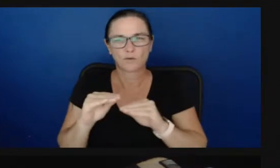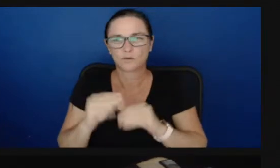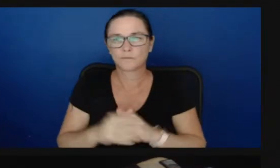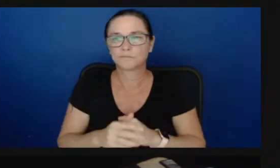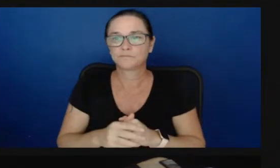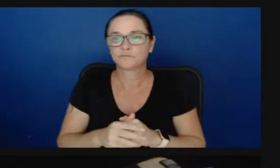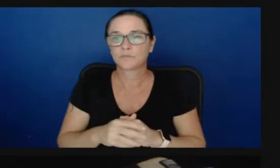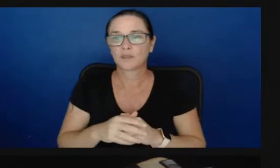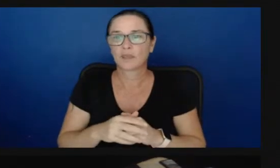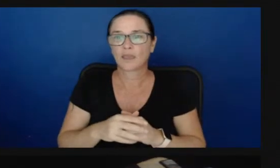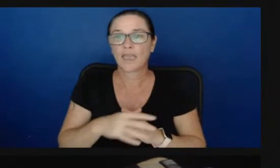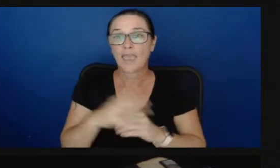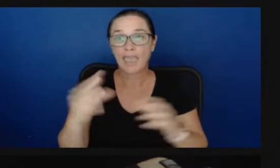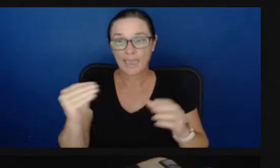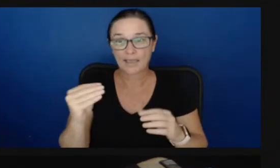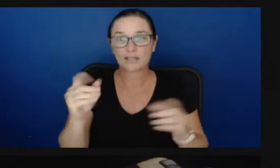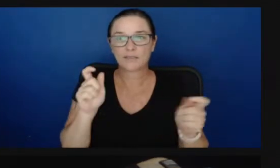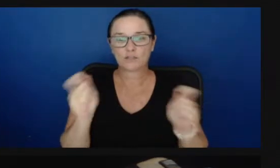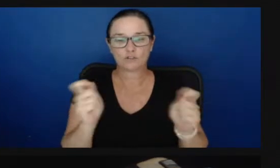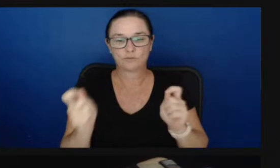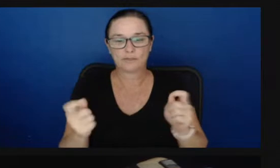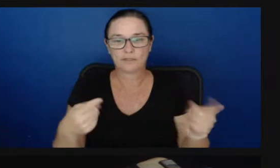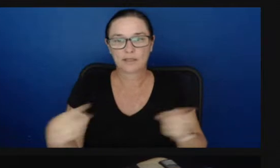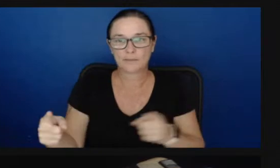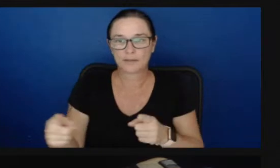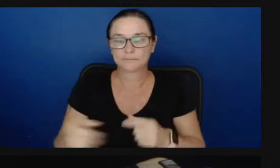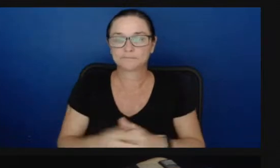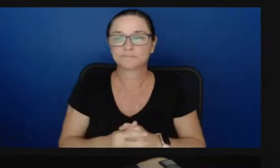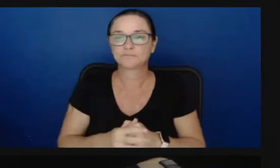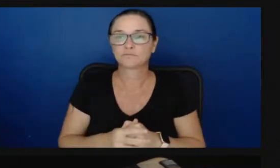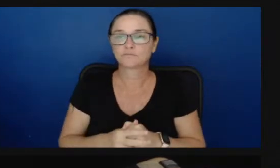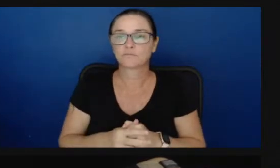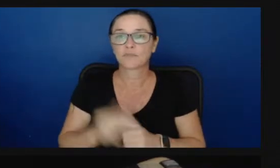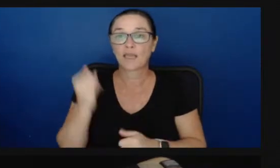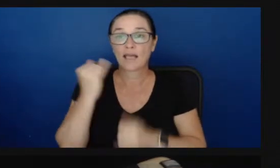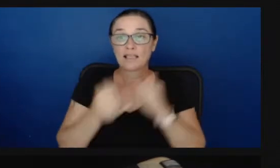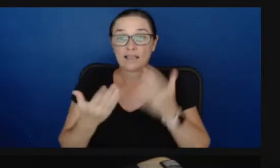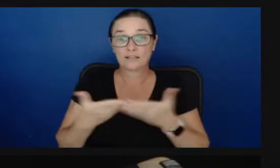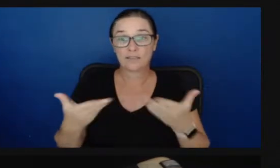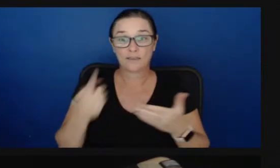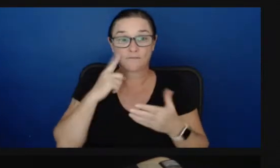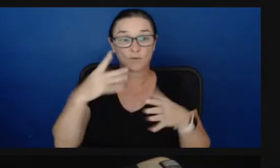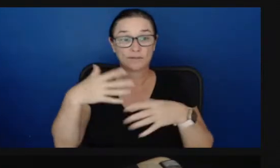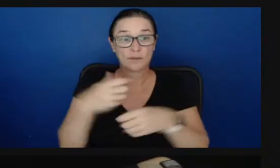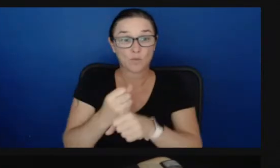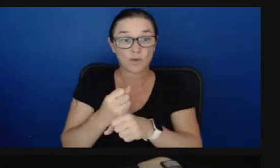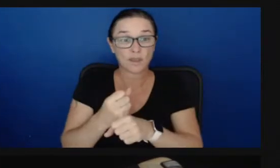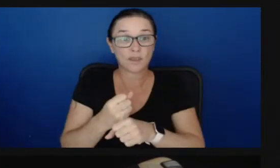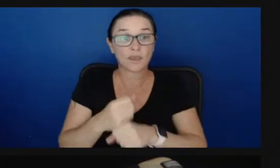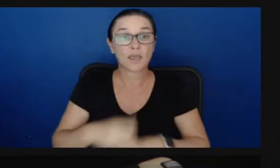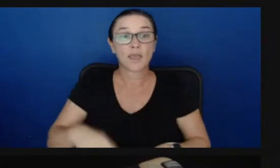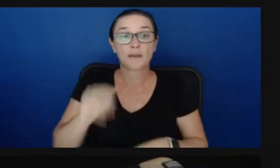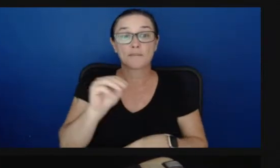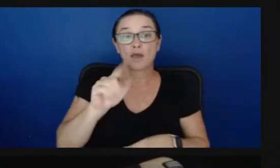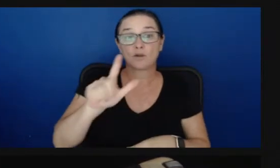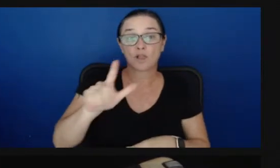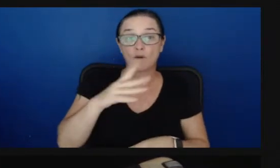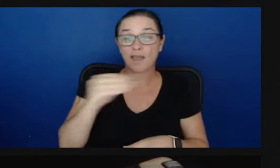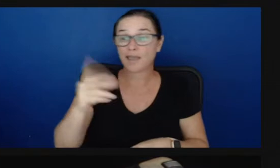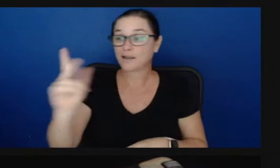combination with adjustment of the south flank. One last note here in our summary is that Mauna Loa and Kilauea are leaning on